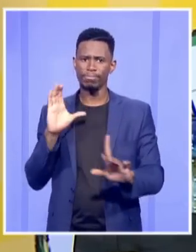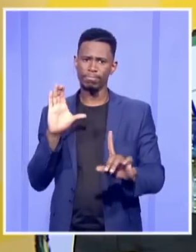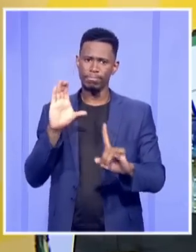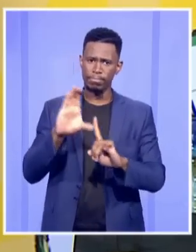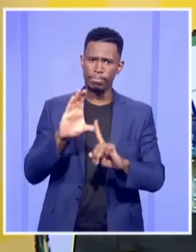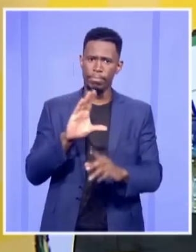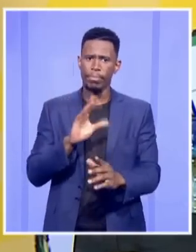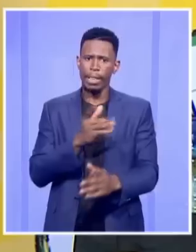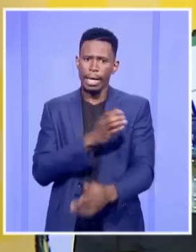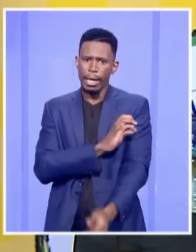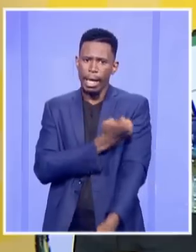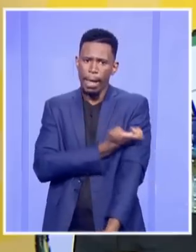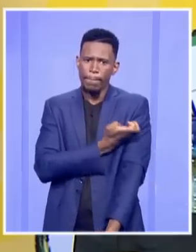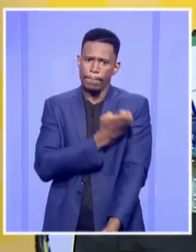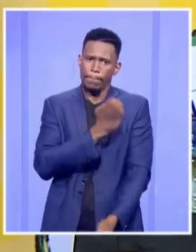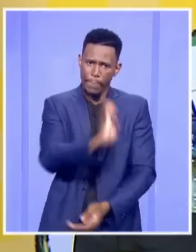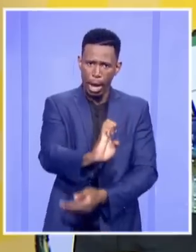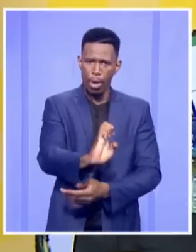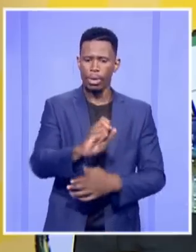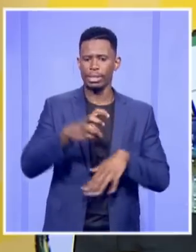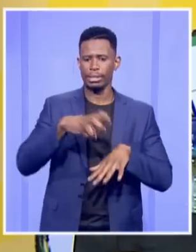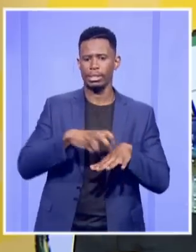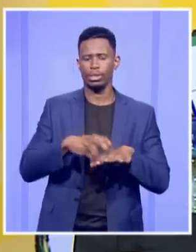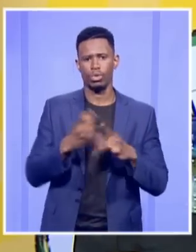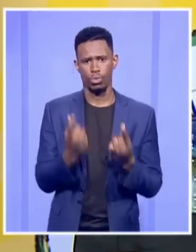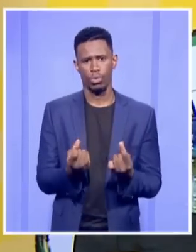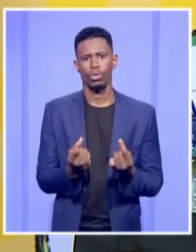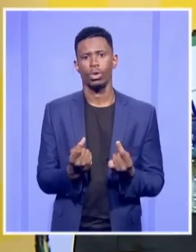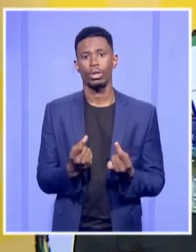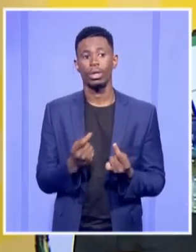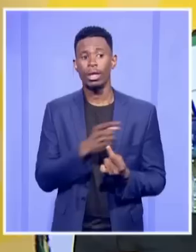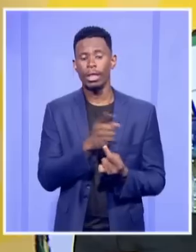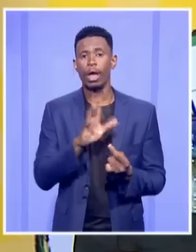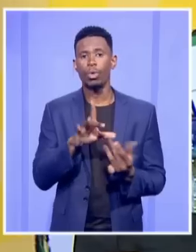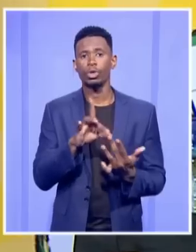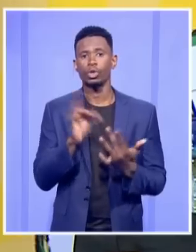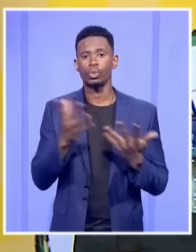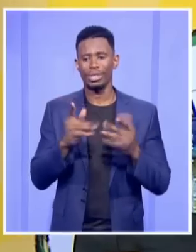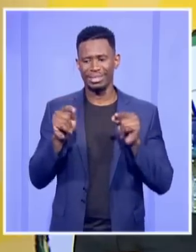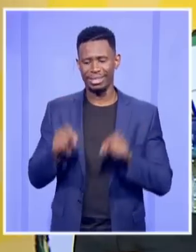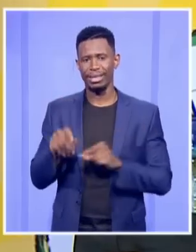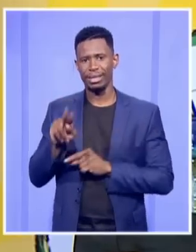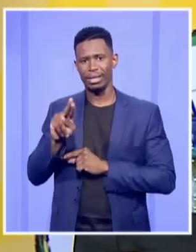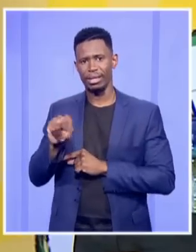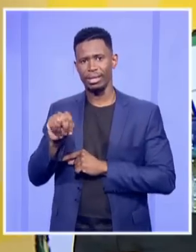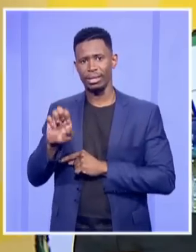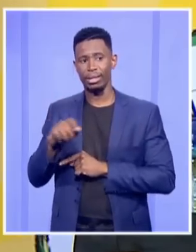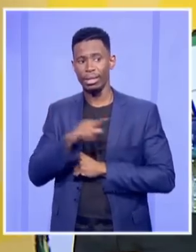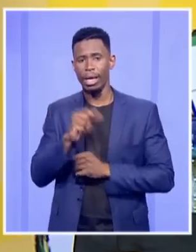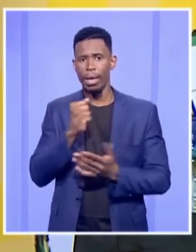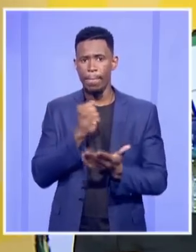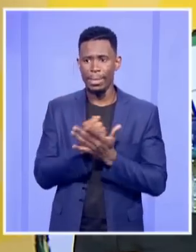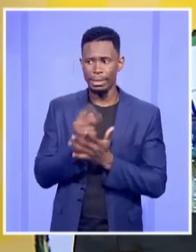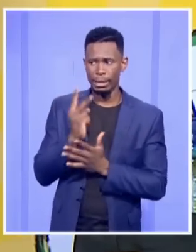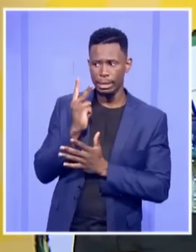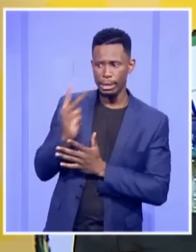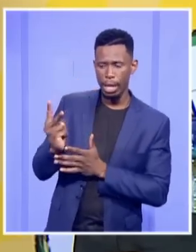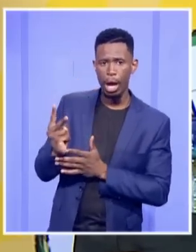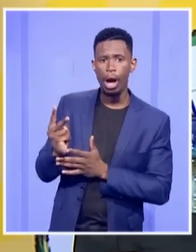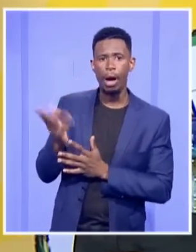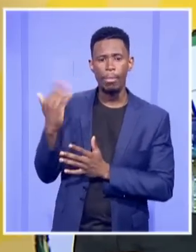conference, to pay attention on what would have happened on the Section 89